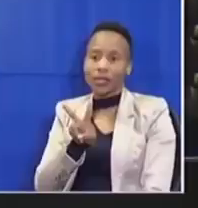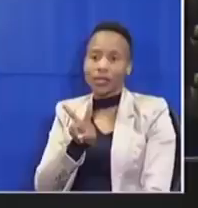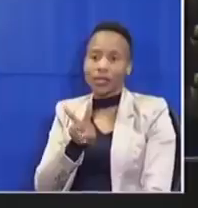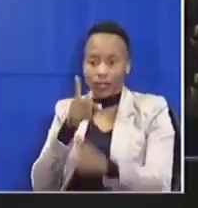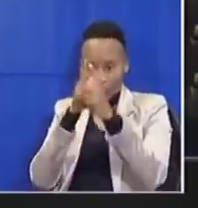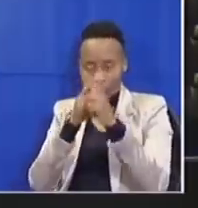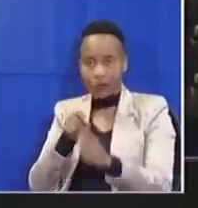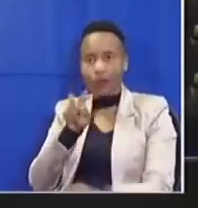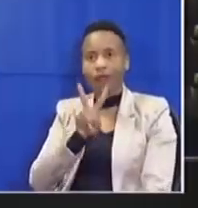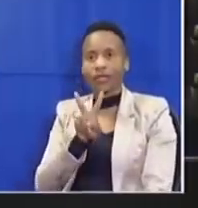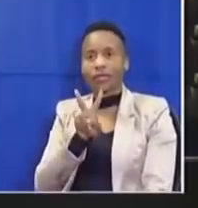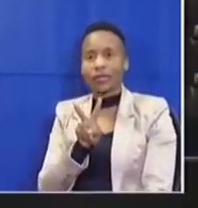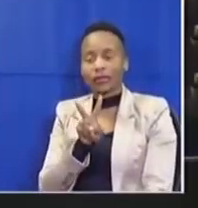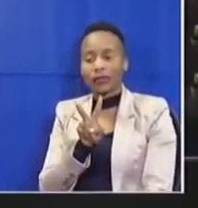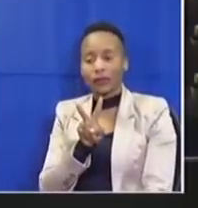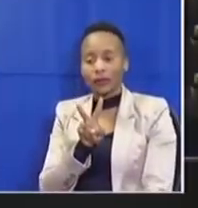honourable vessels.